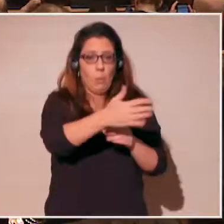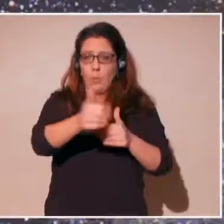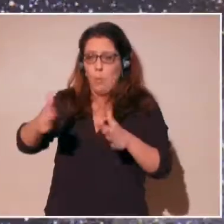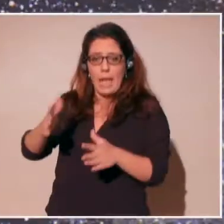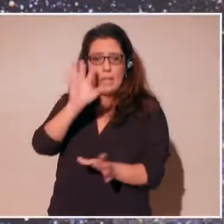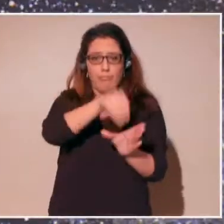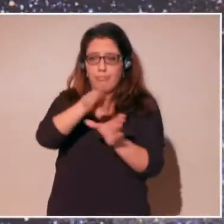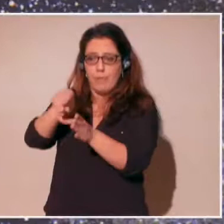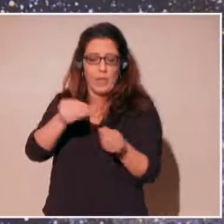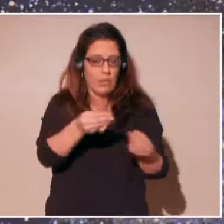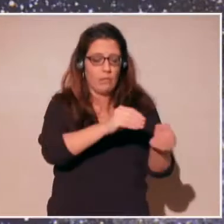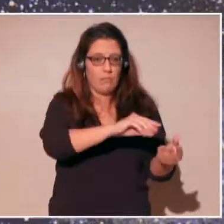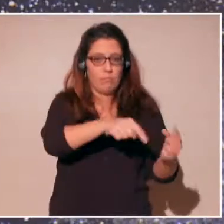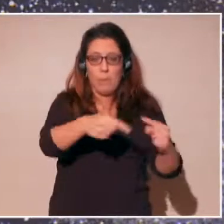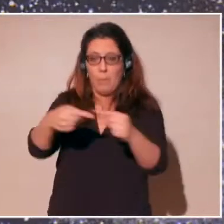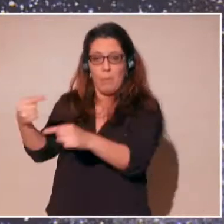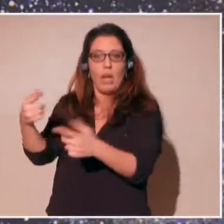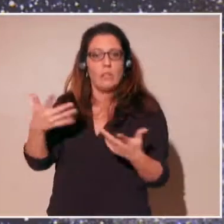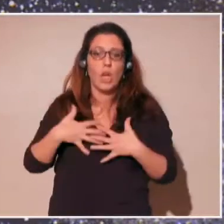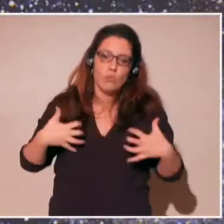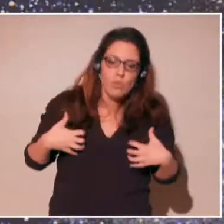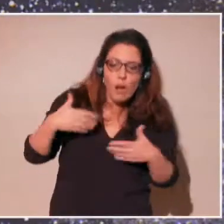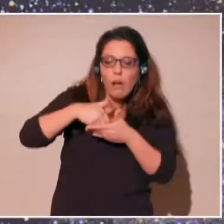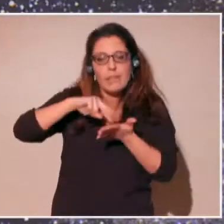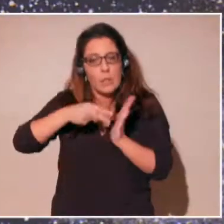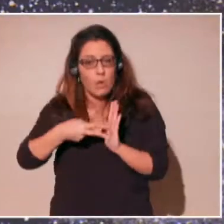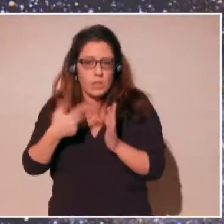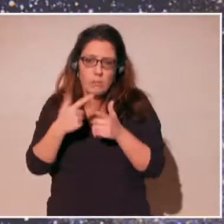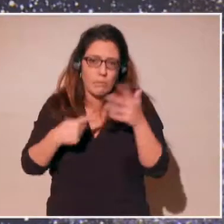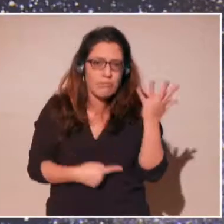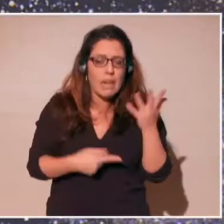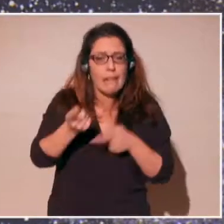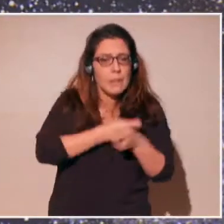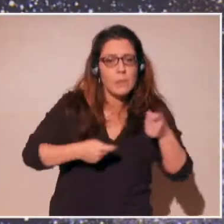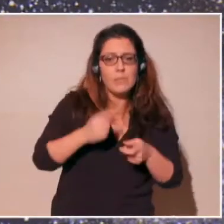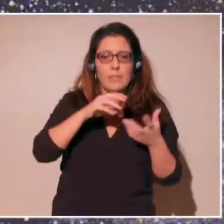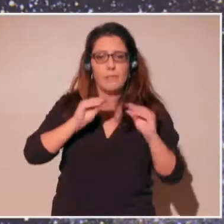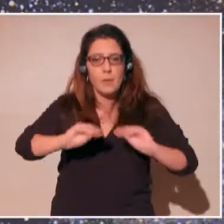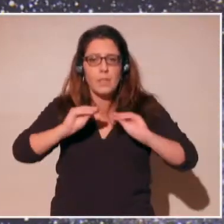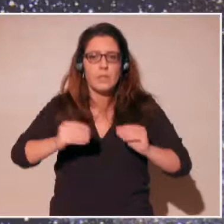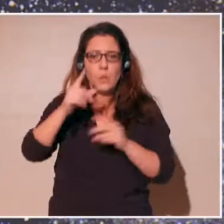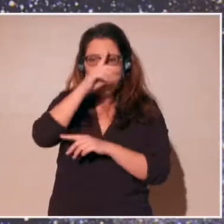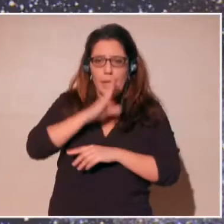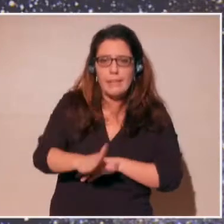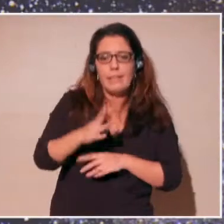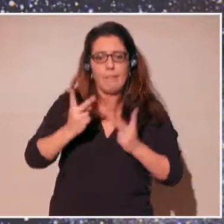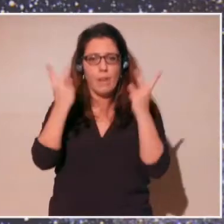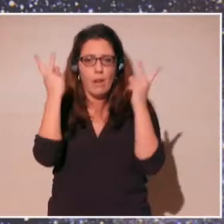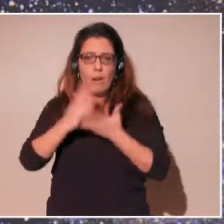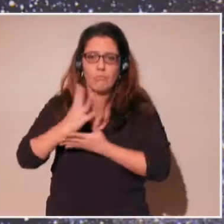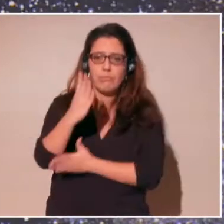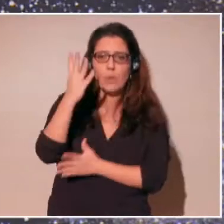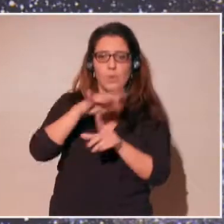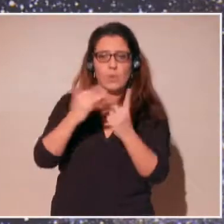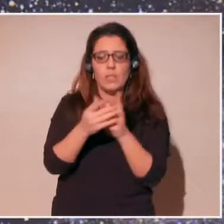is everywhere, from science to transportation. We're talking about science and technology, but also economy, training, ethics,